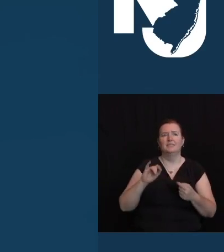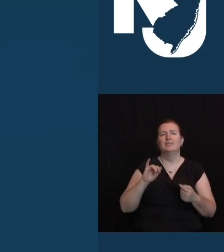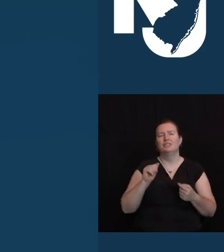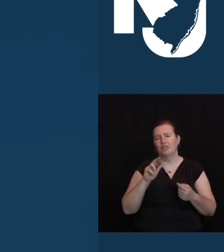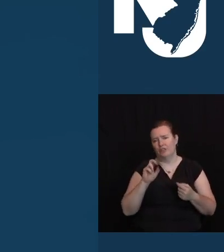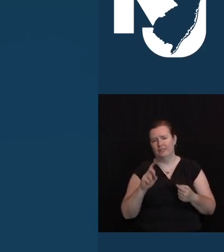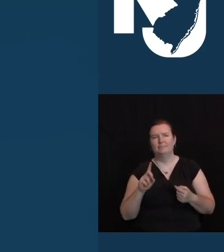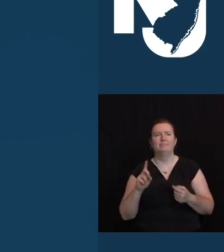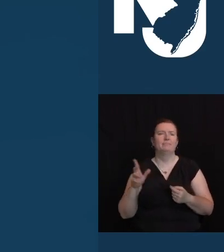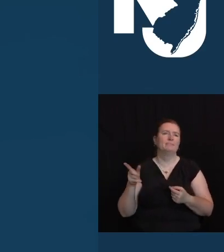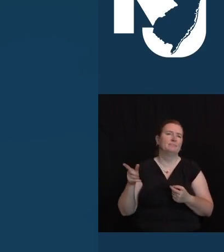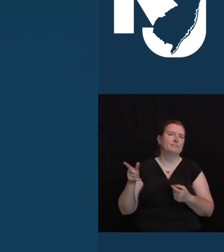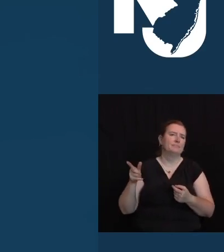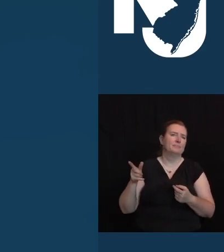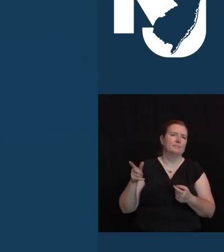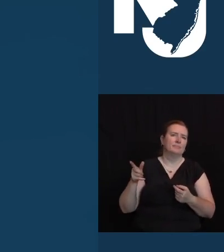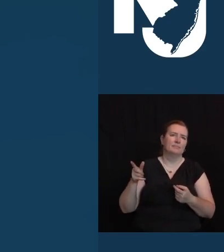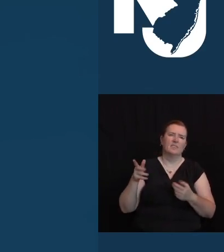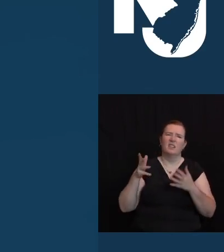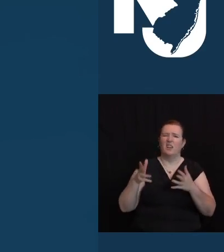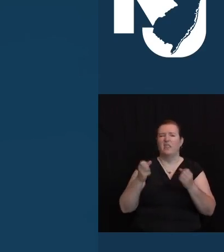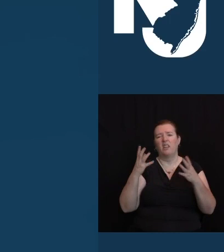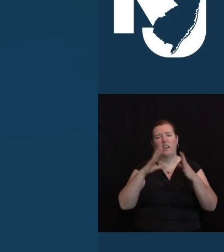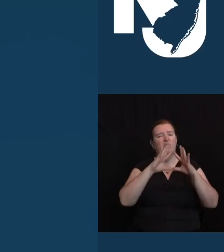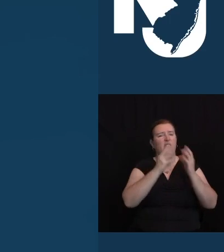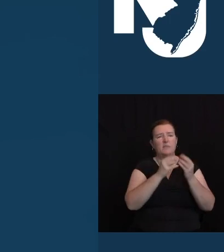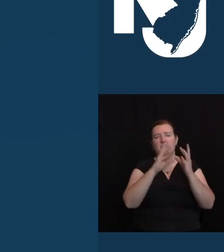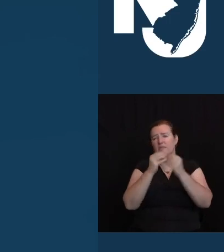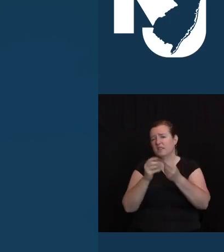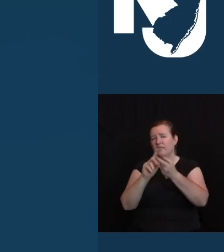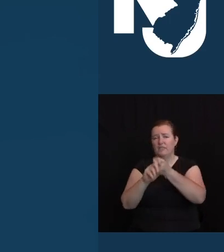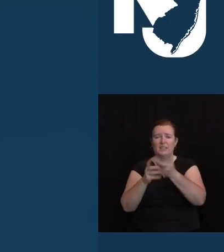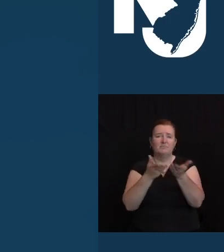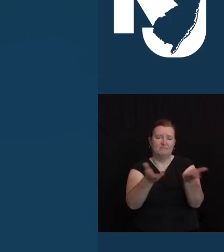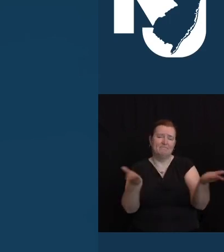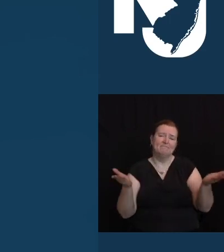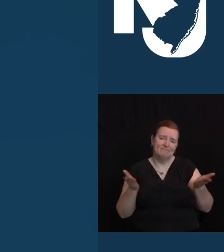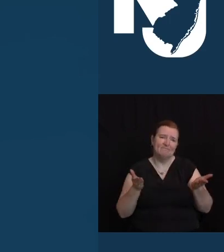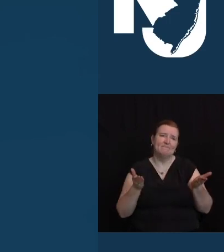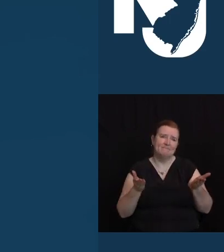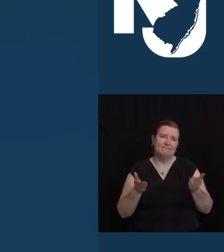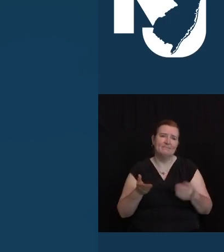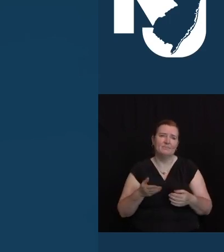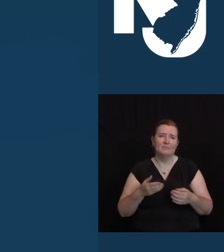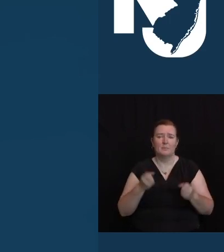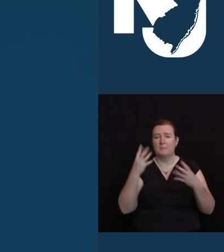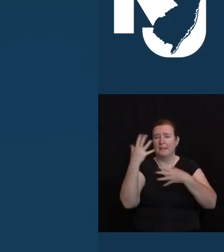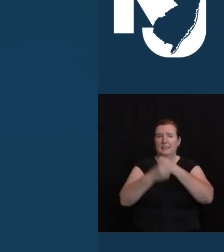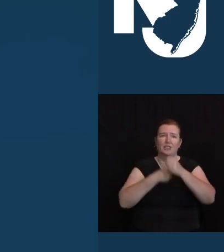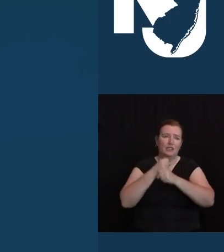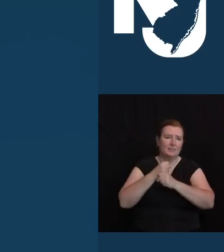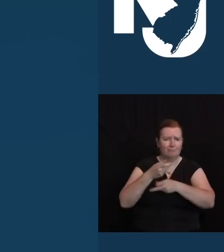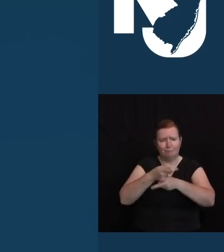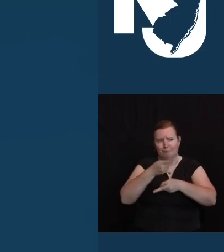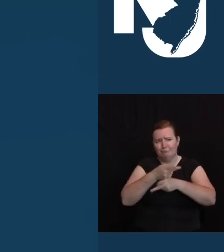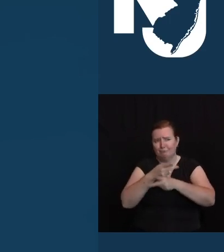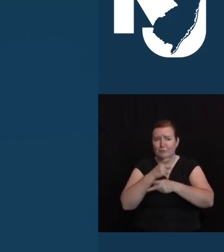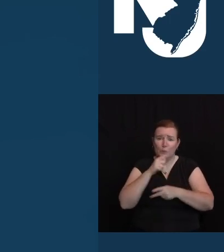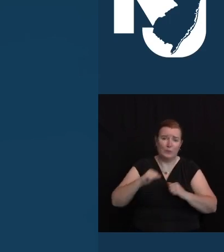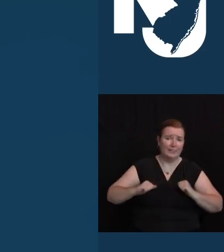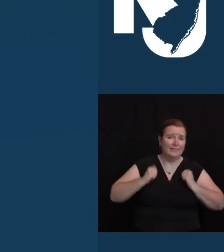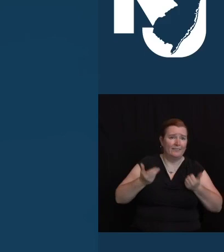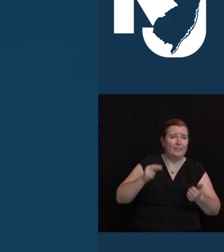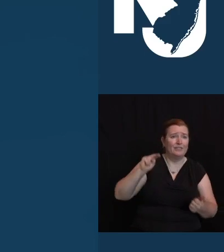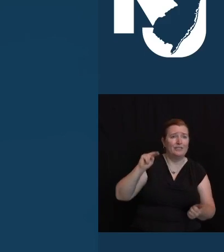community of family and friends. We thank Mamie for her years tending to the health and wellness of our New Jersey family, and may God bless and watch